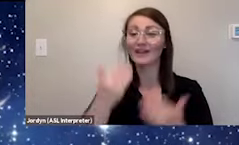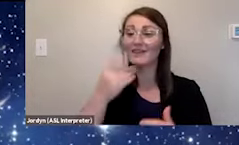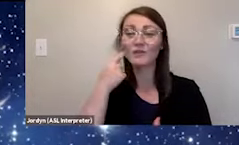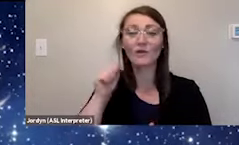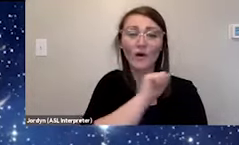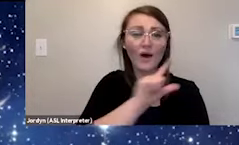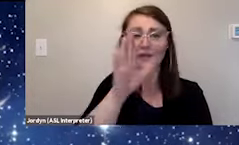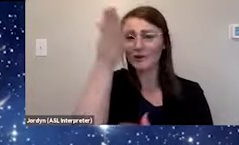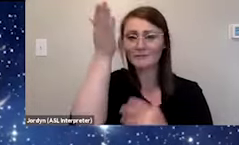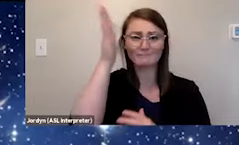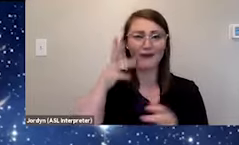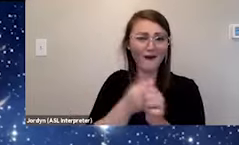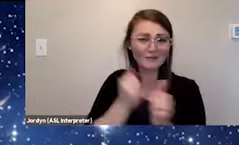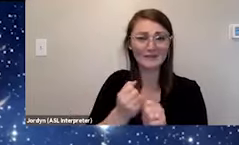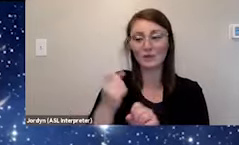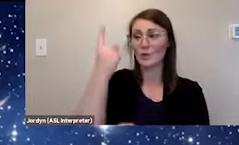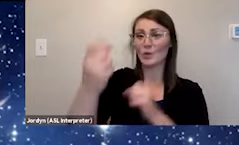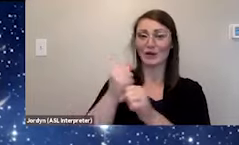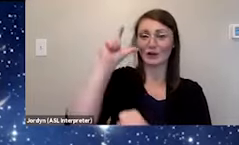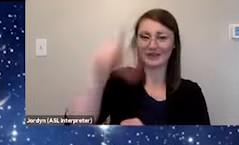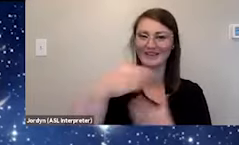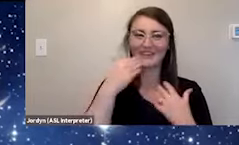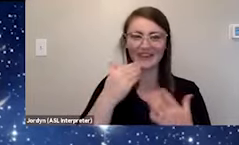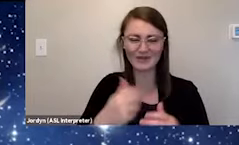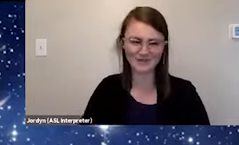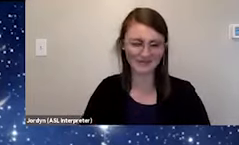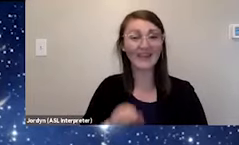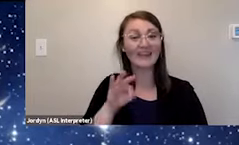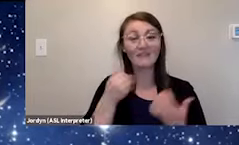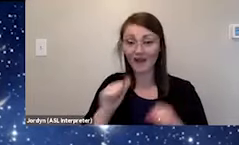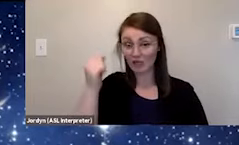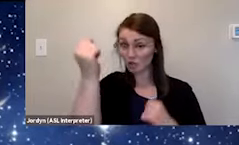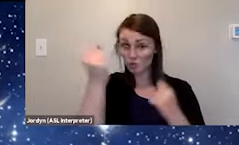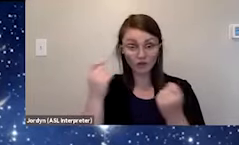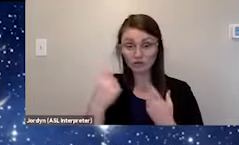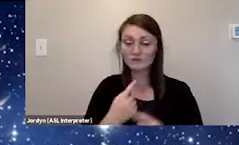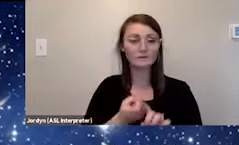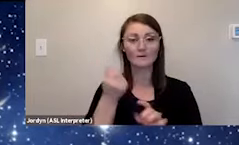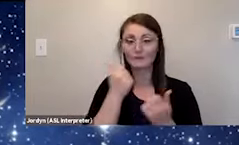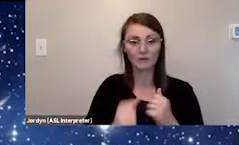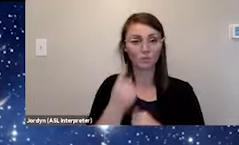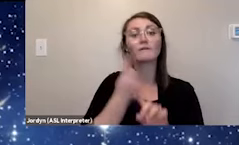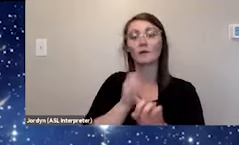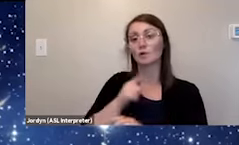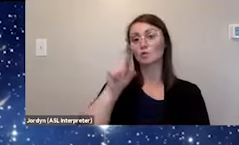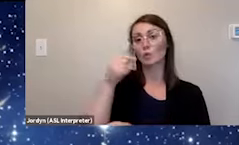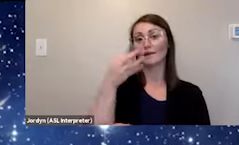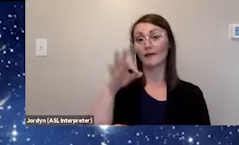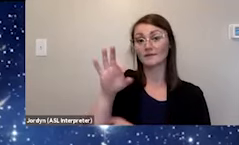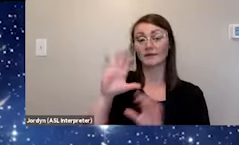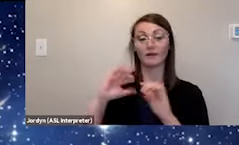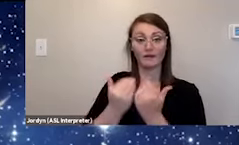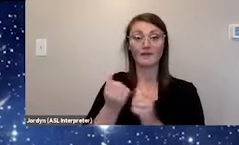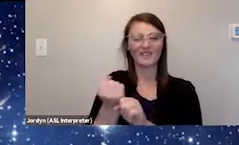1 year later. It was wonderful talking with you all. If you have questions from anyone from our returning 2019 class, please submit them in